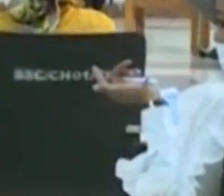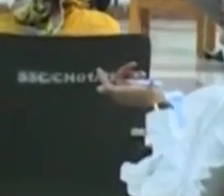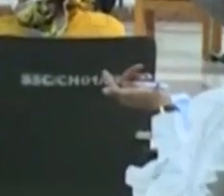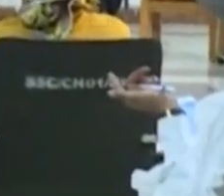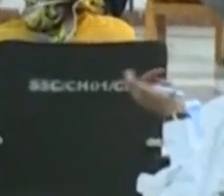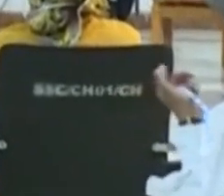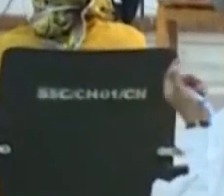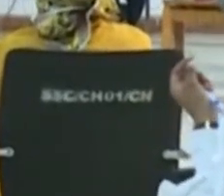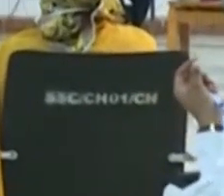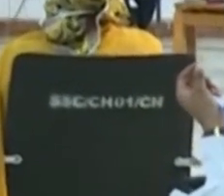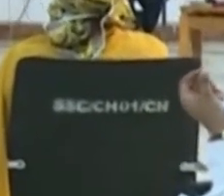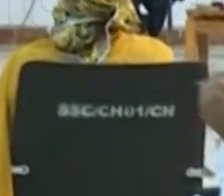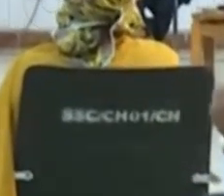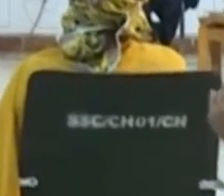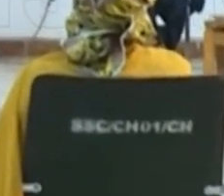Members of the